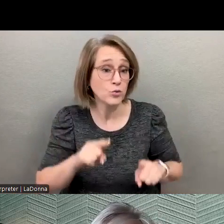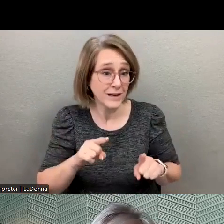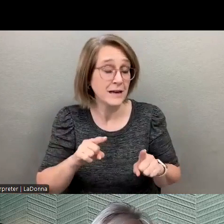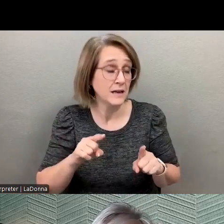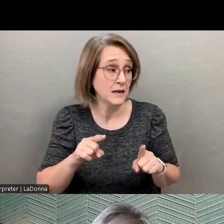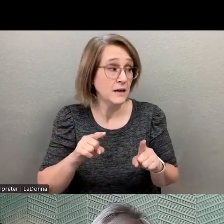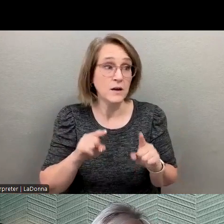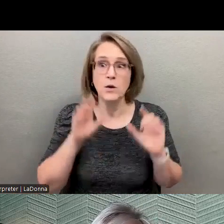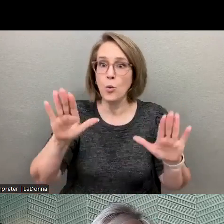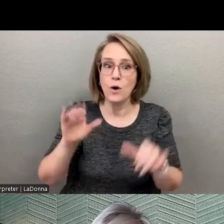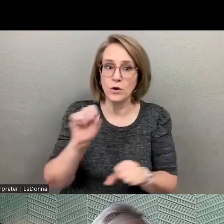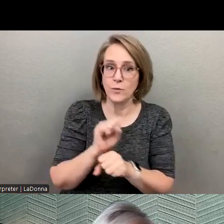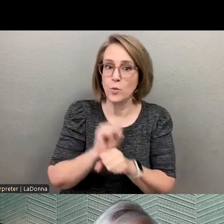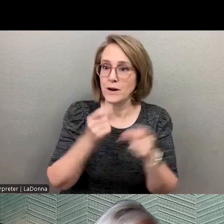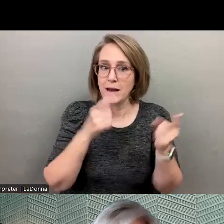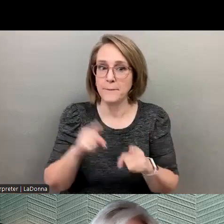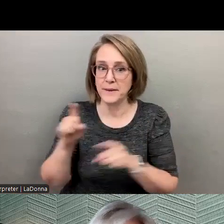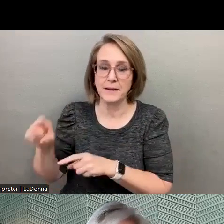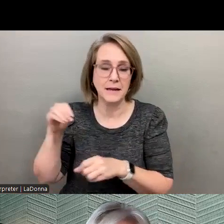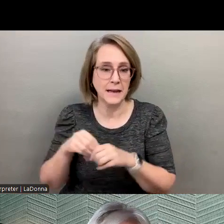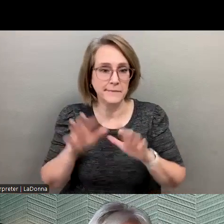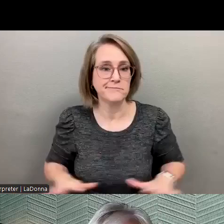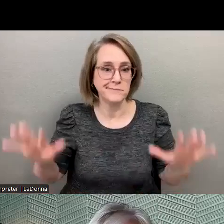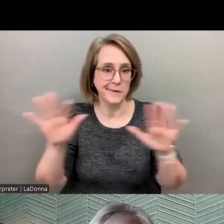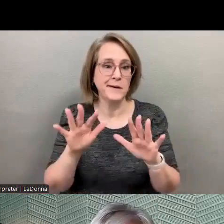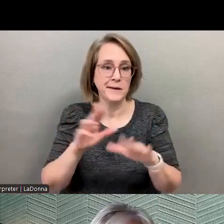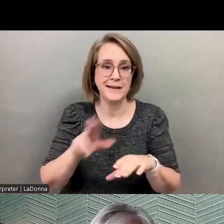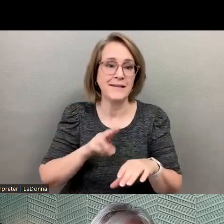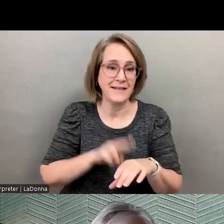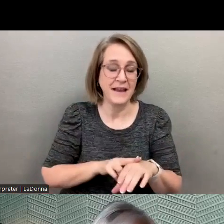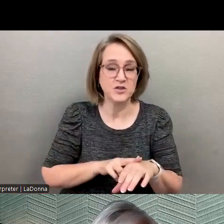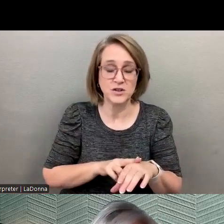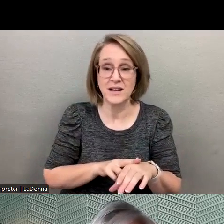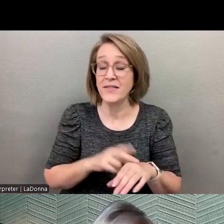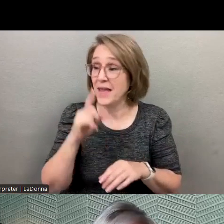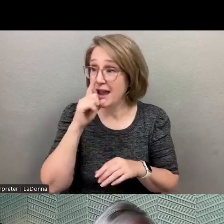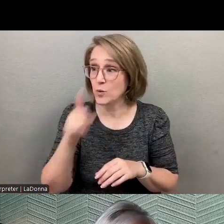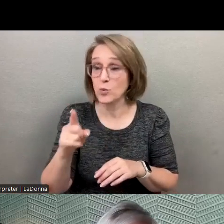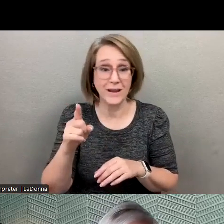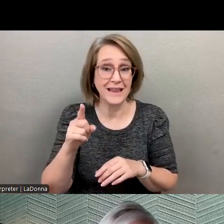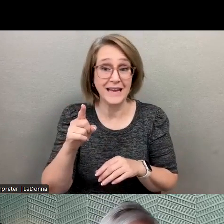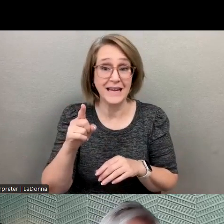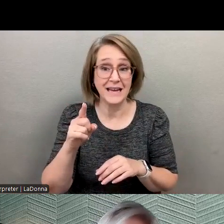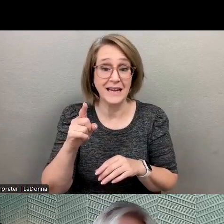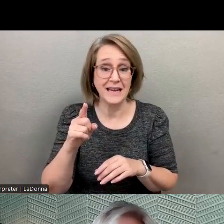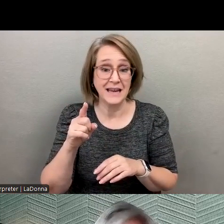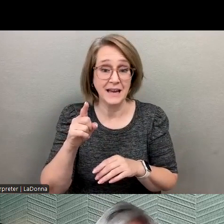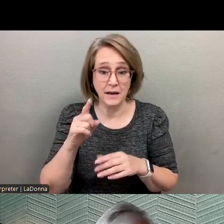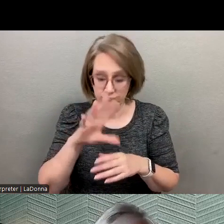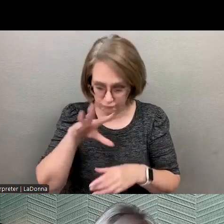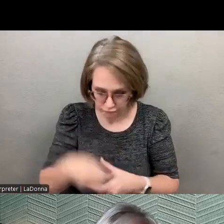built the crisis system across the nation that really falls in intercept 0, and